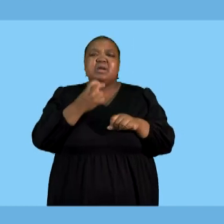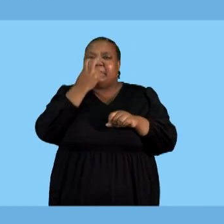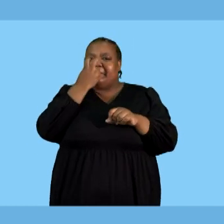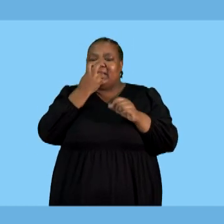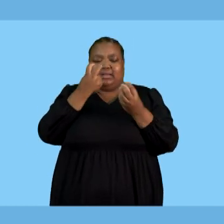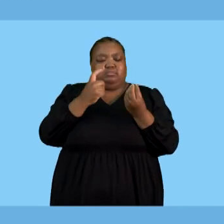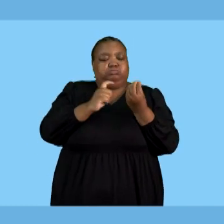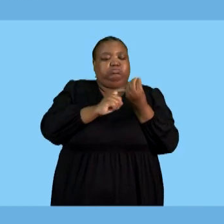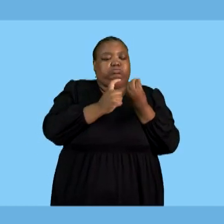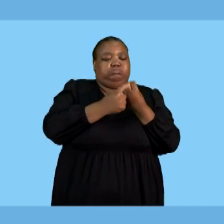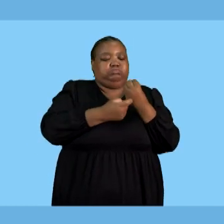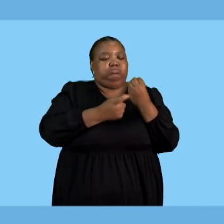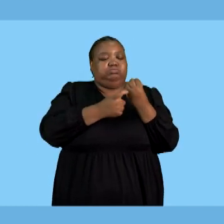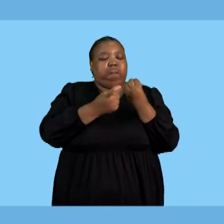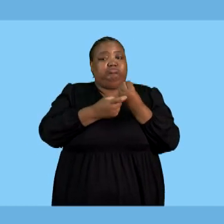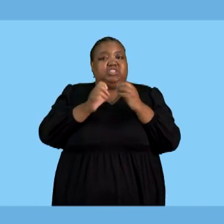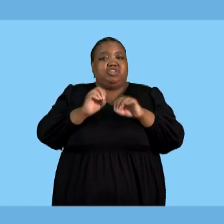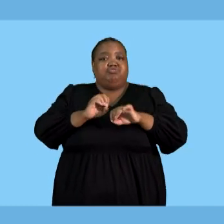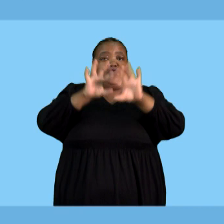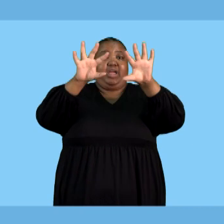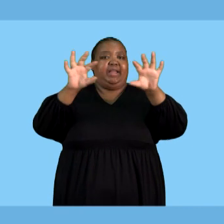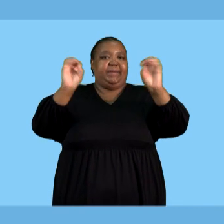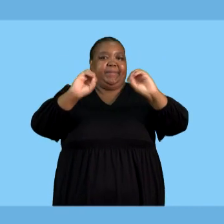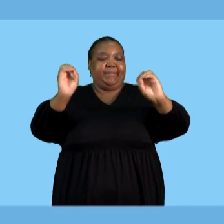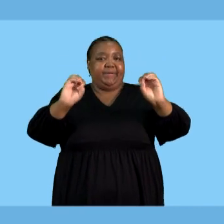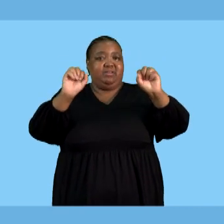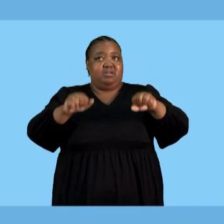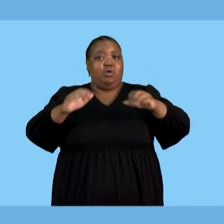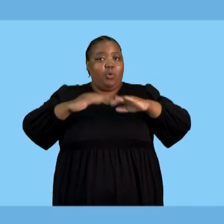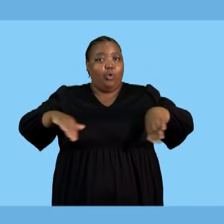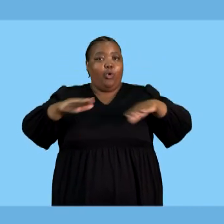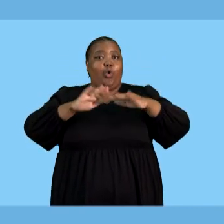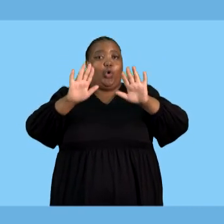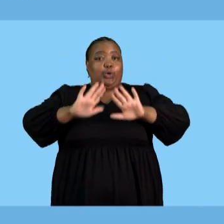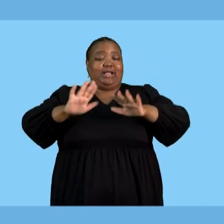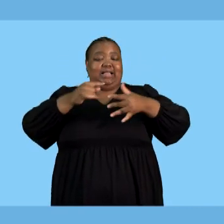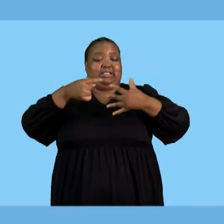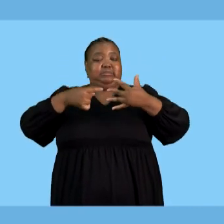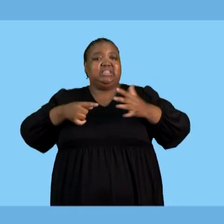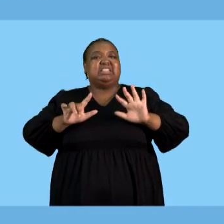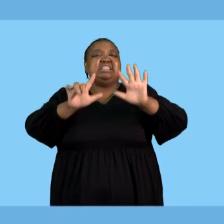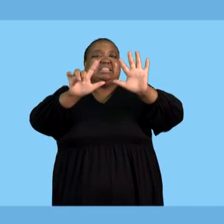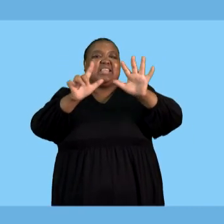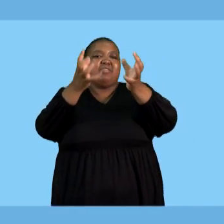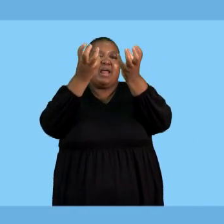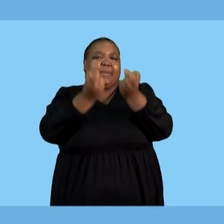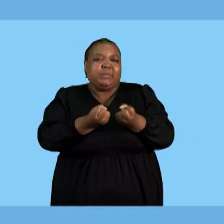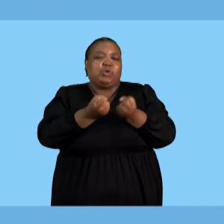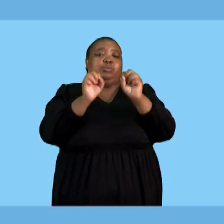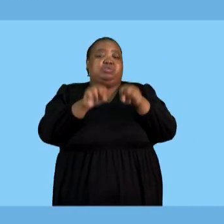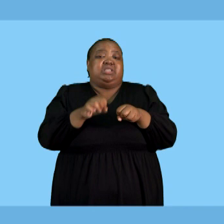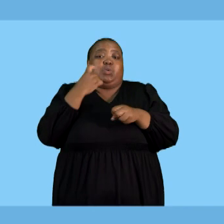So black matte, or rather not shiny objects, they absorb all the colors that we have talked about, the 7 different